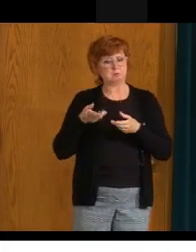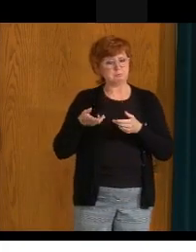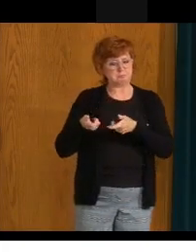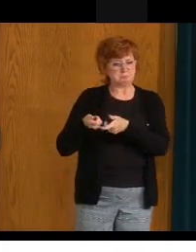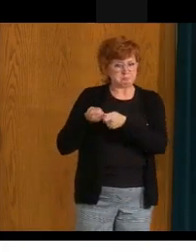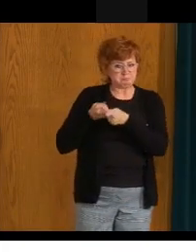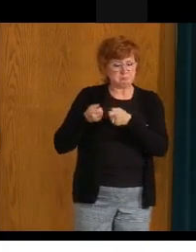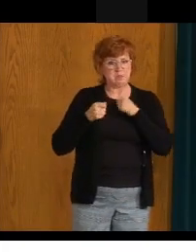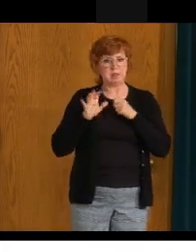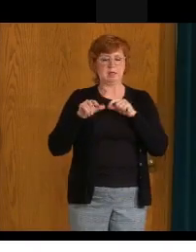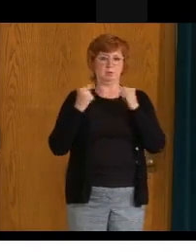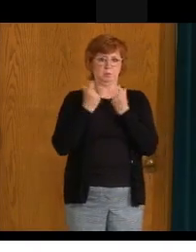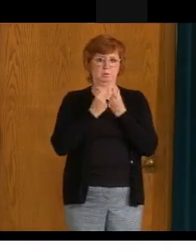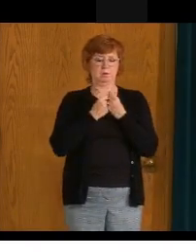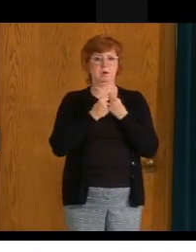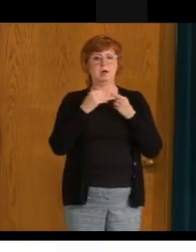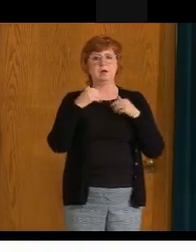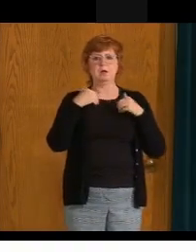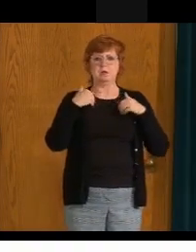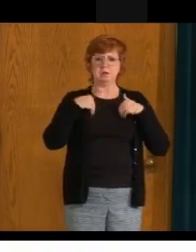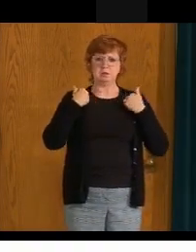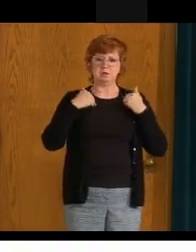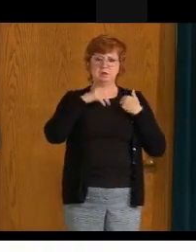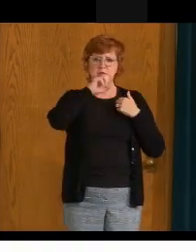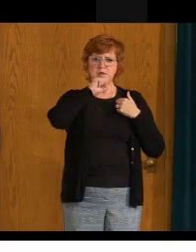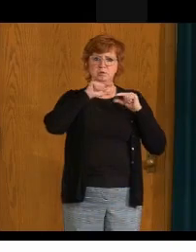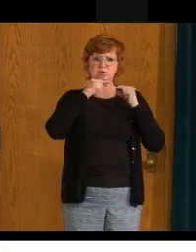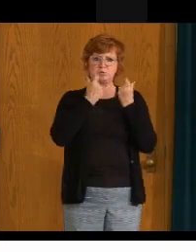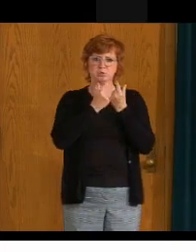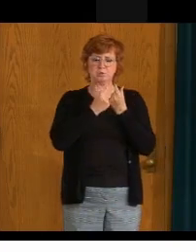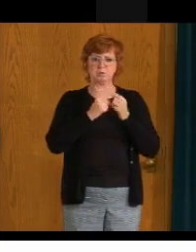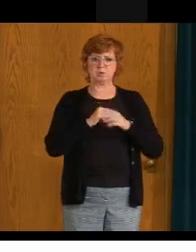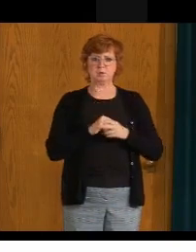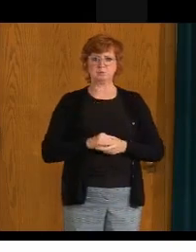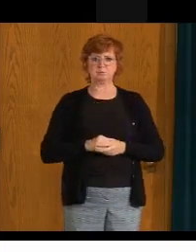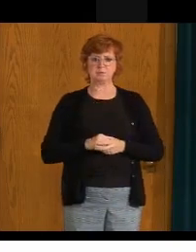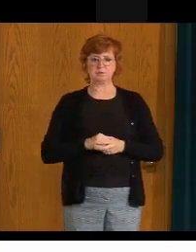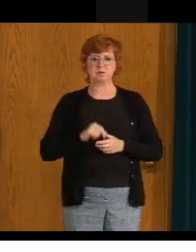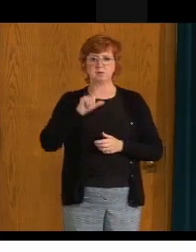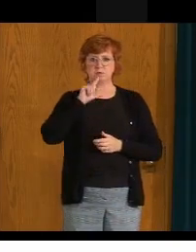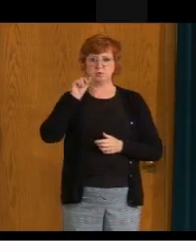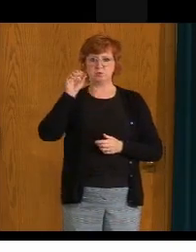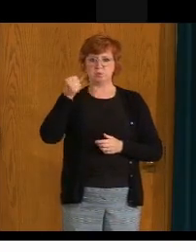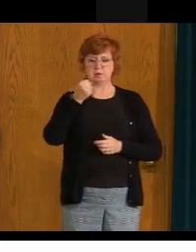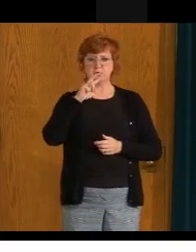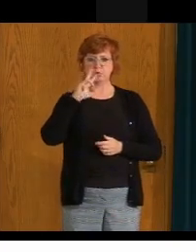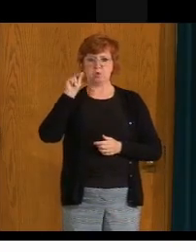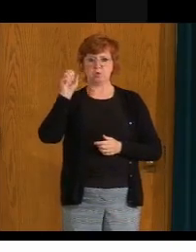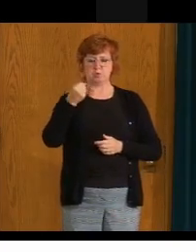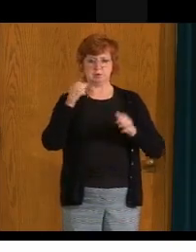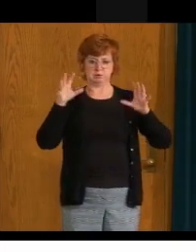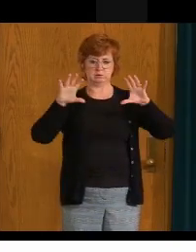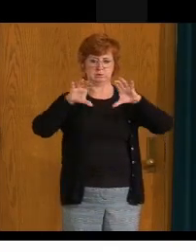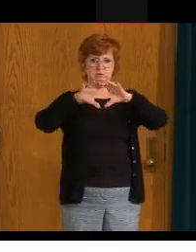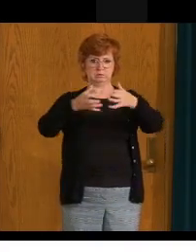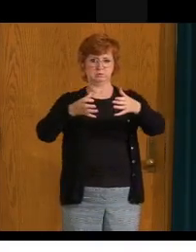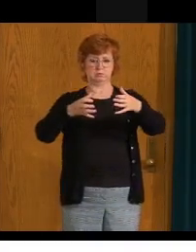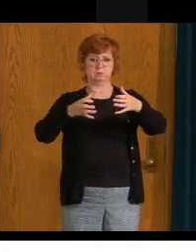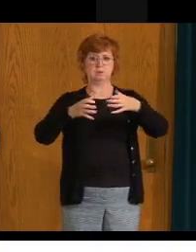this is the group that we're going to see as positive cases in the future that are going to be in our hospitals. It's going to be those that are